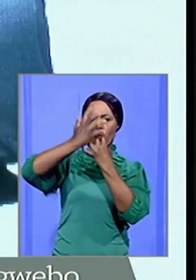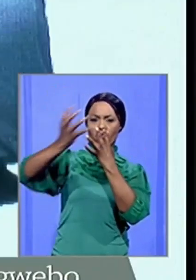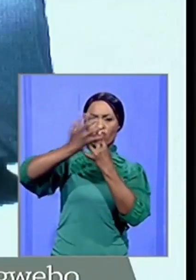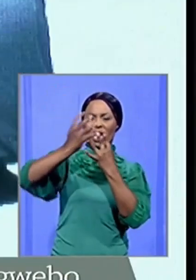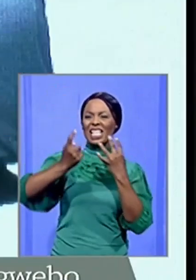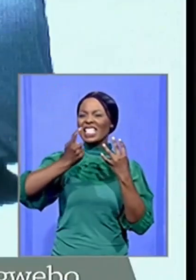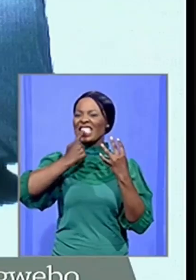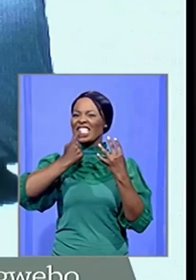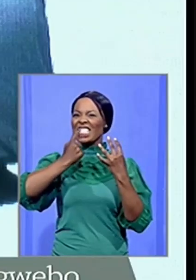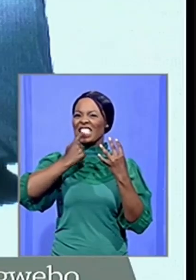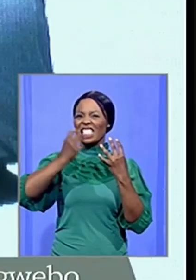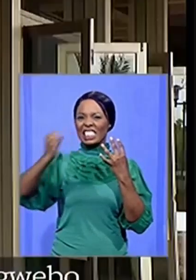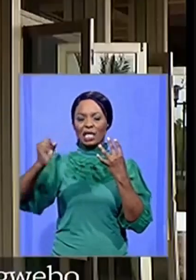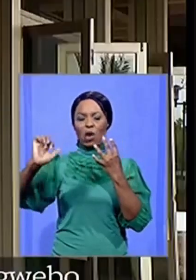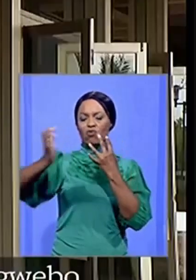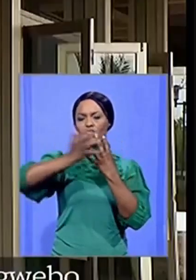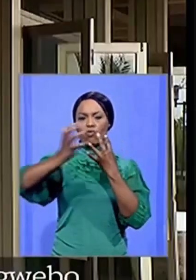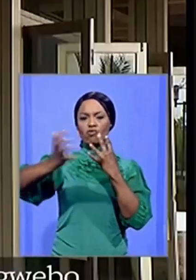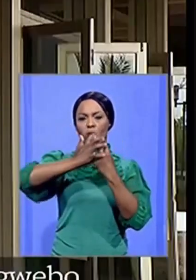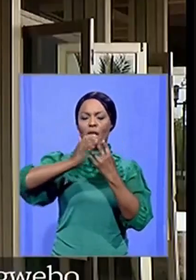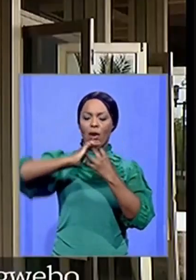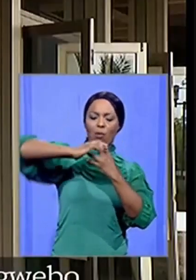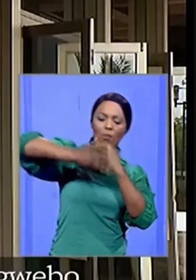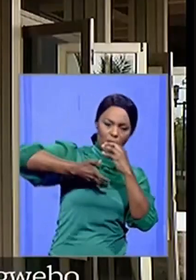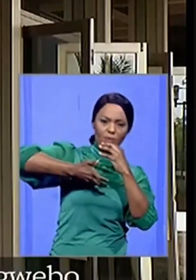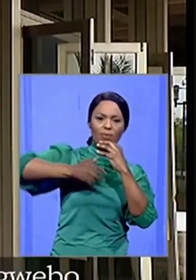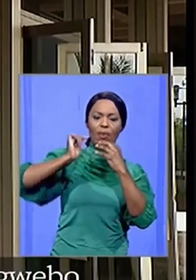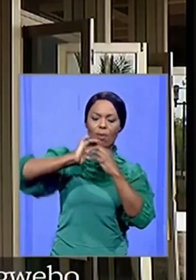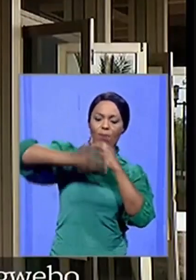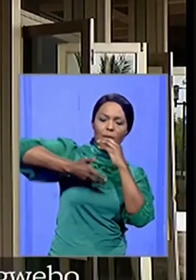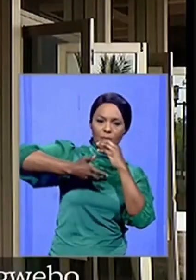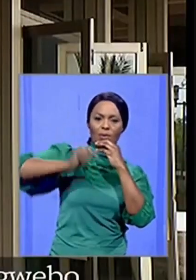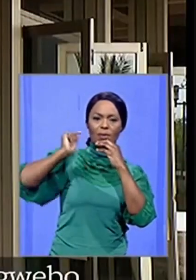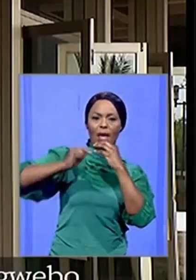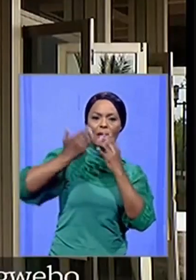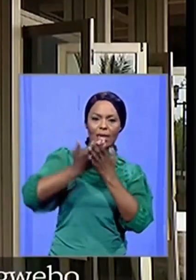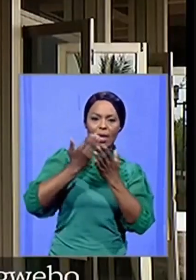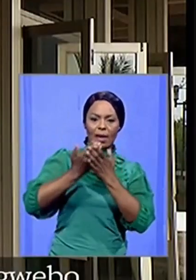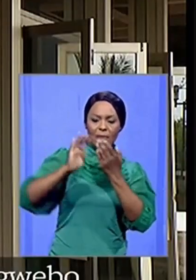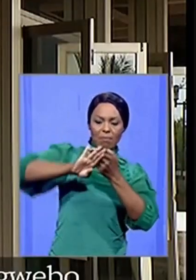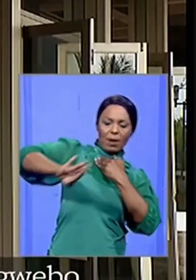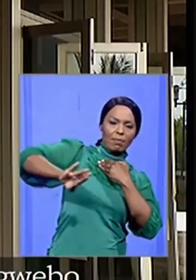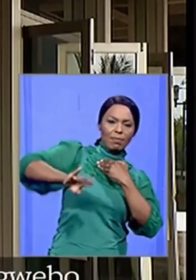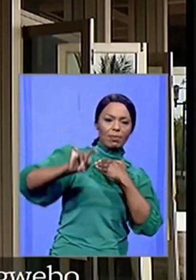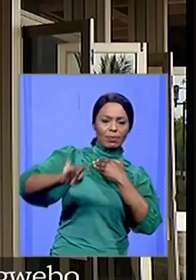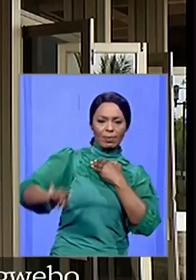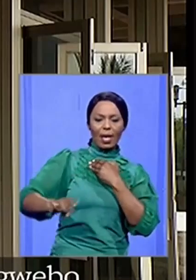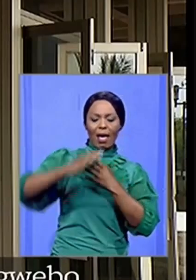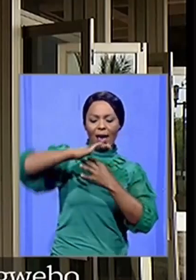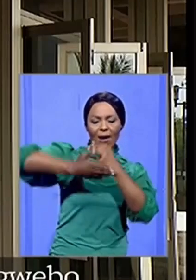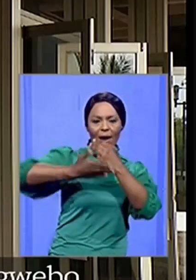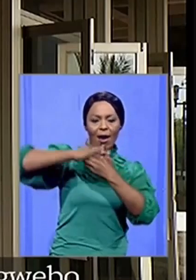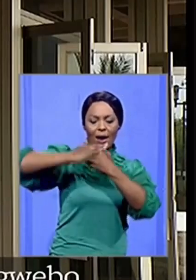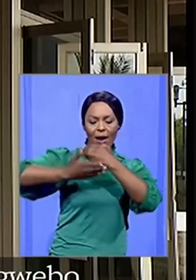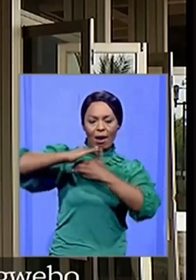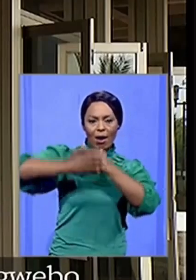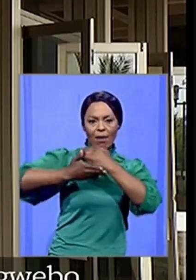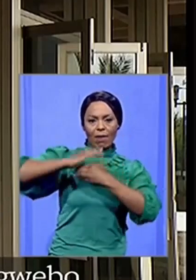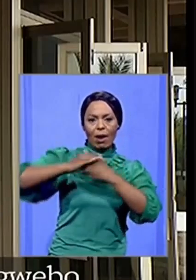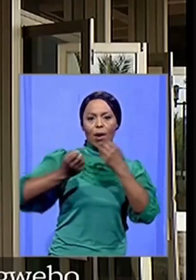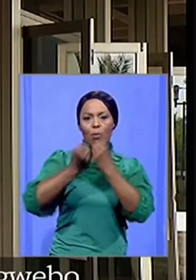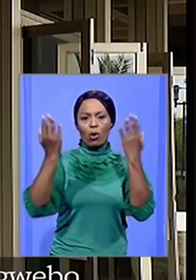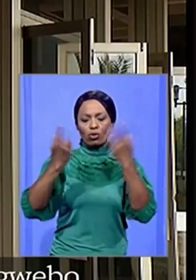pula e be kgona ho absorba impact eo. So di cover tse teng ka marketing ka jeko bongata ba teng di rekiswa